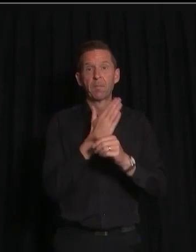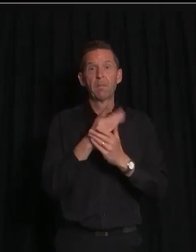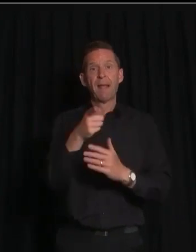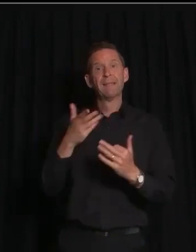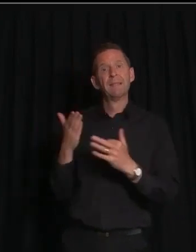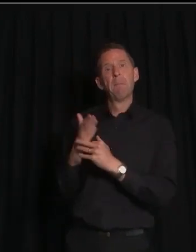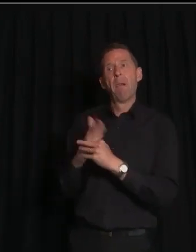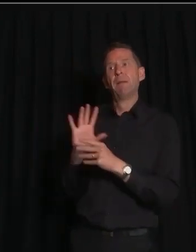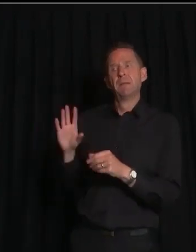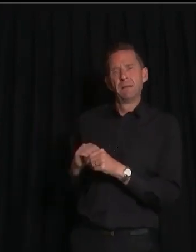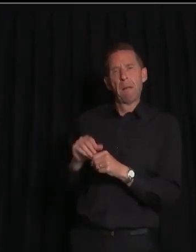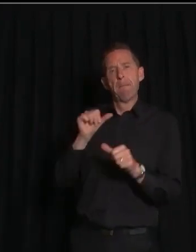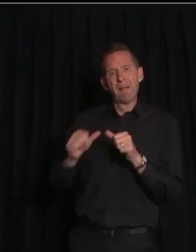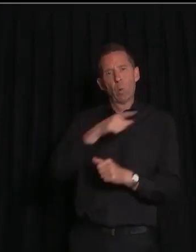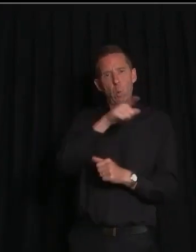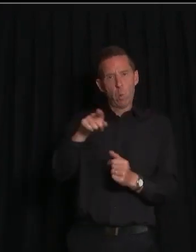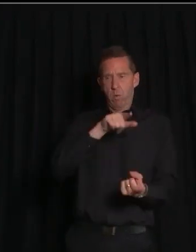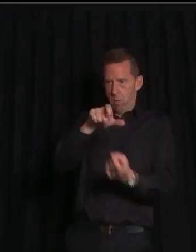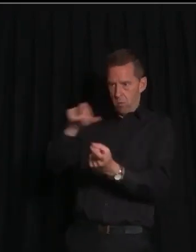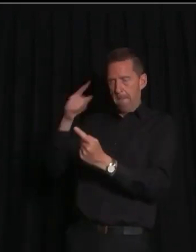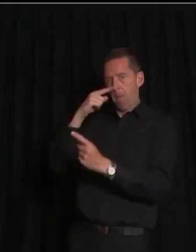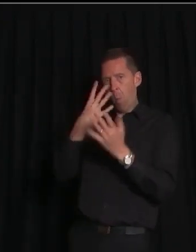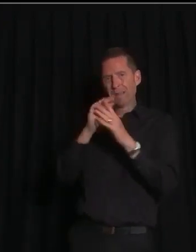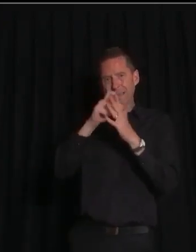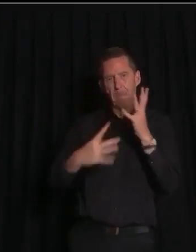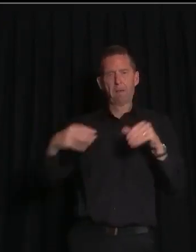included is to hire people with disabilities,